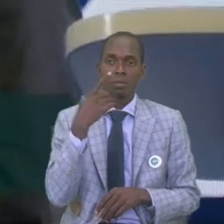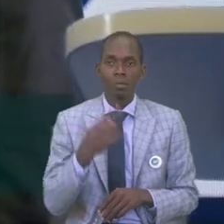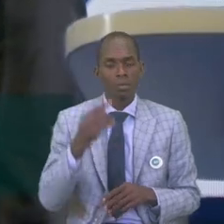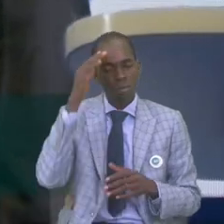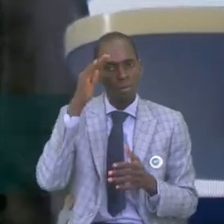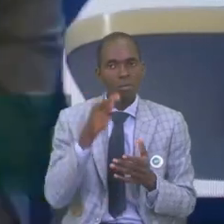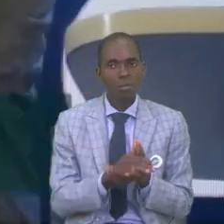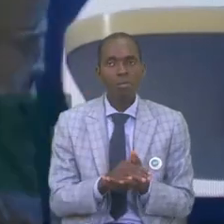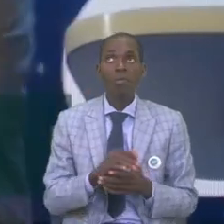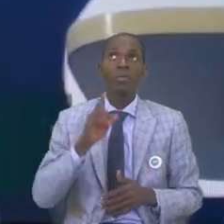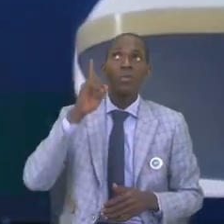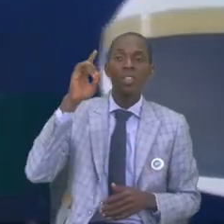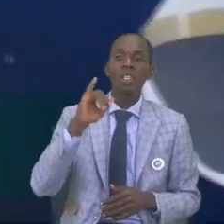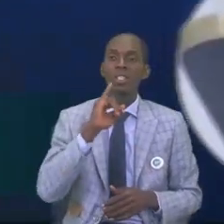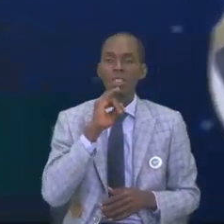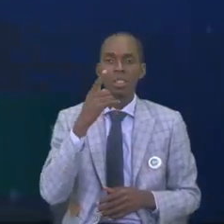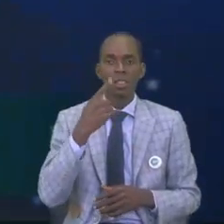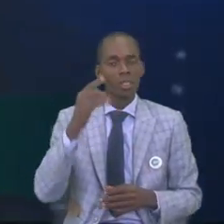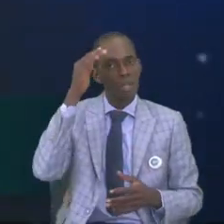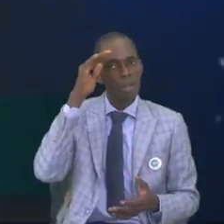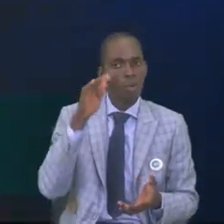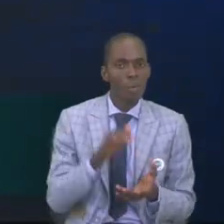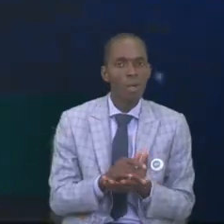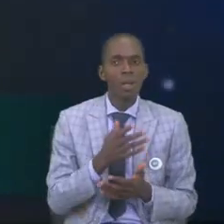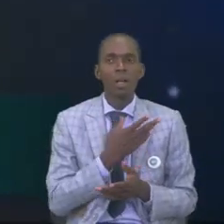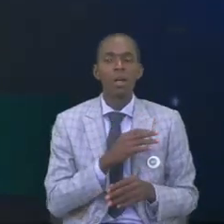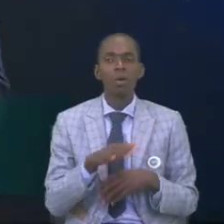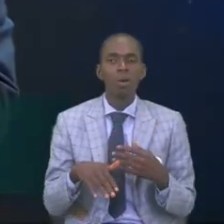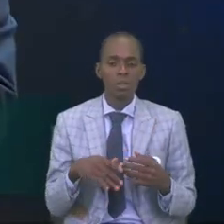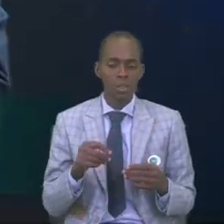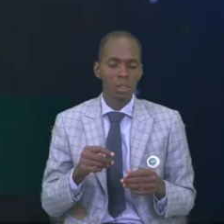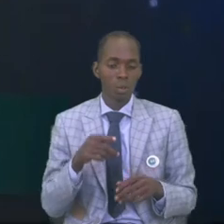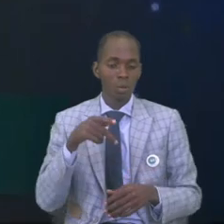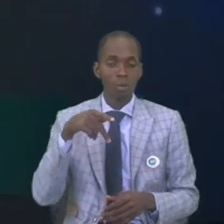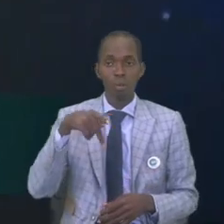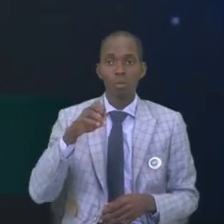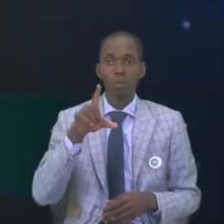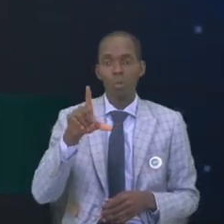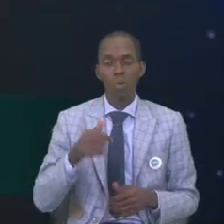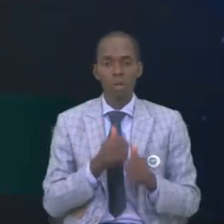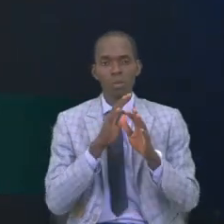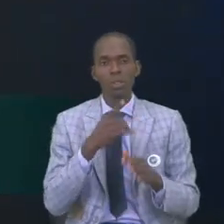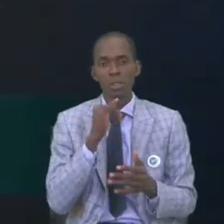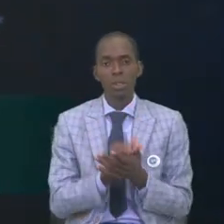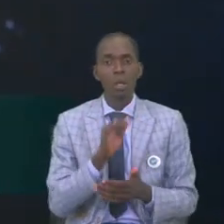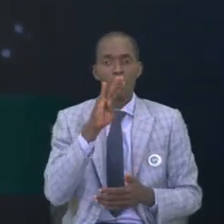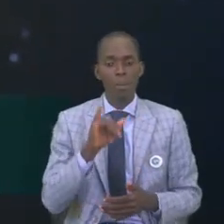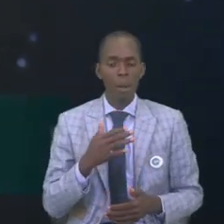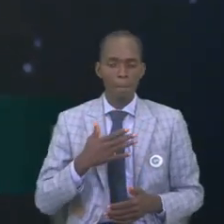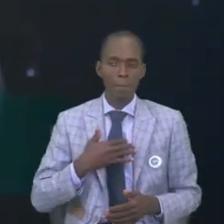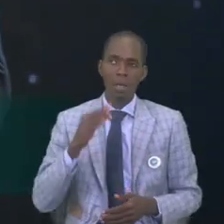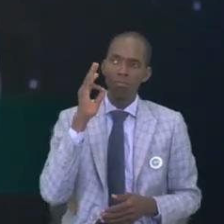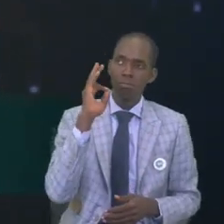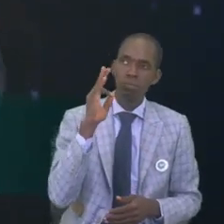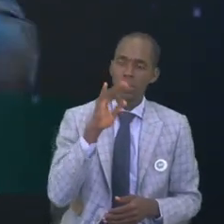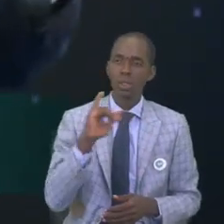He is the husband. And Paul the apostle said, by my preaching, by my ministry, by my intercession,